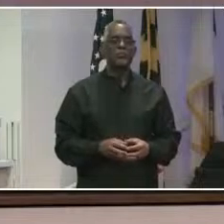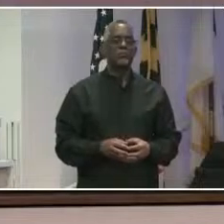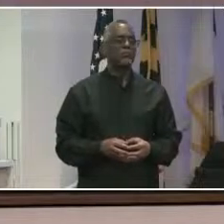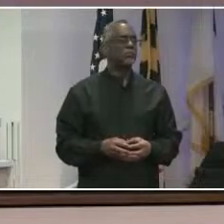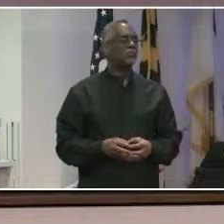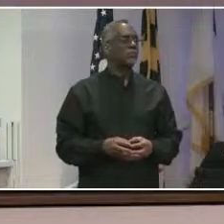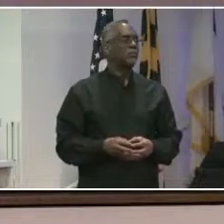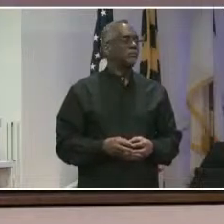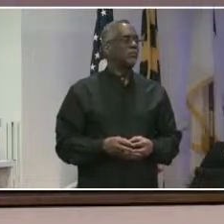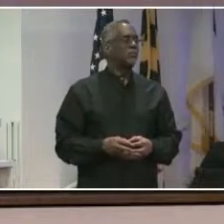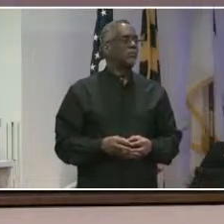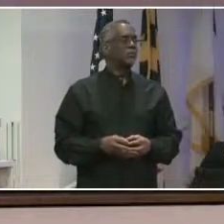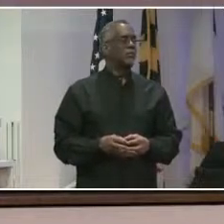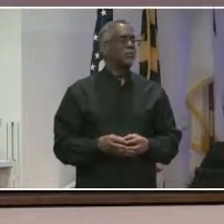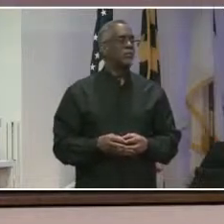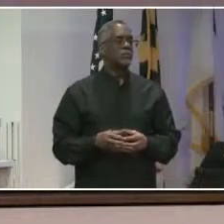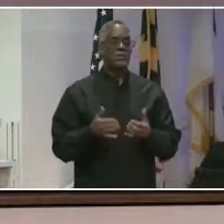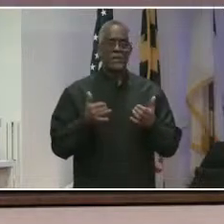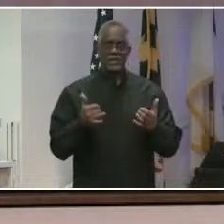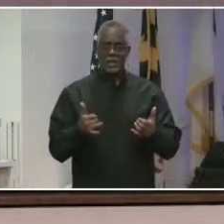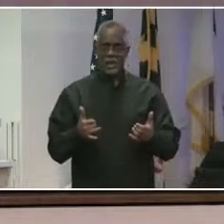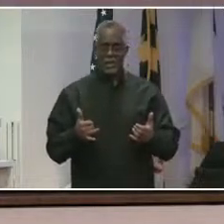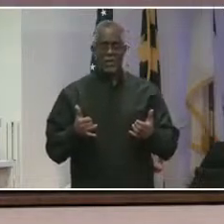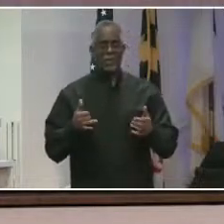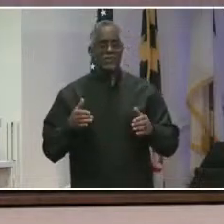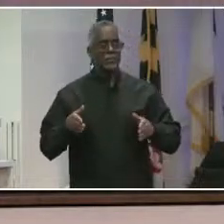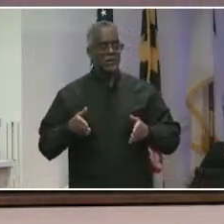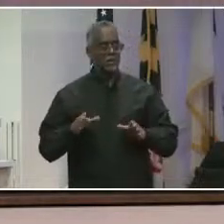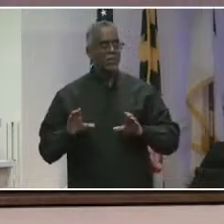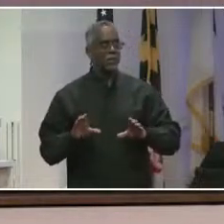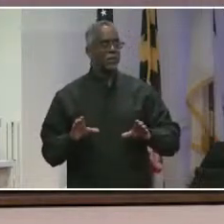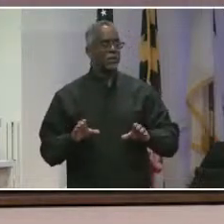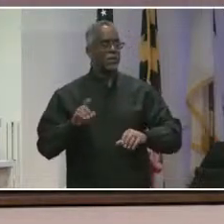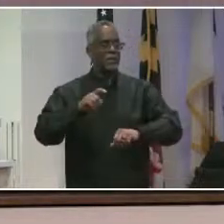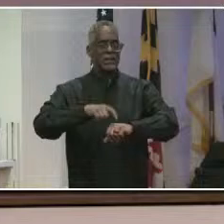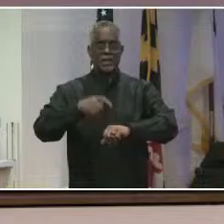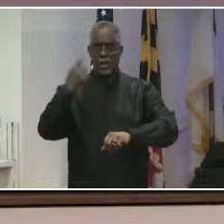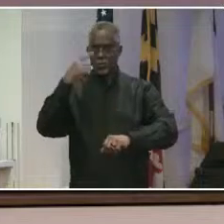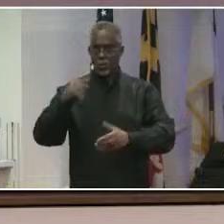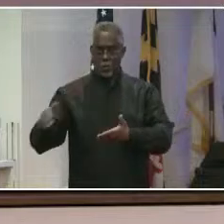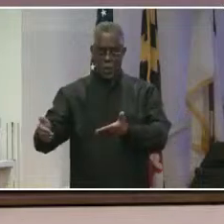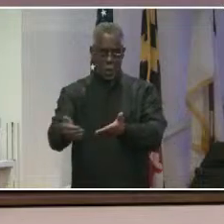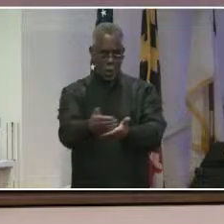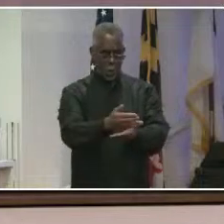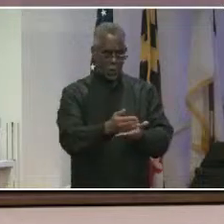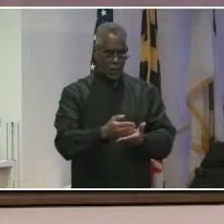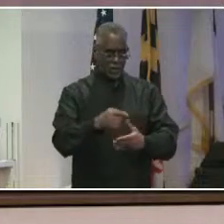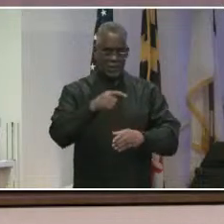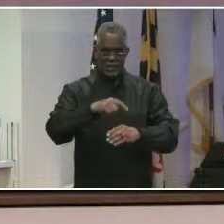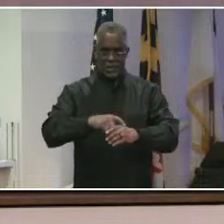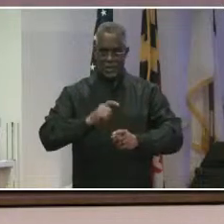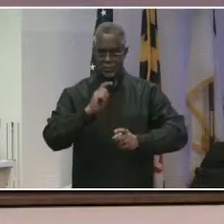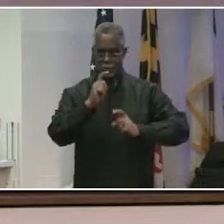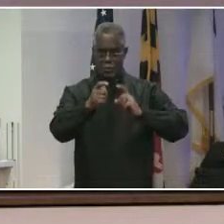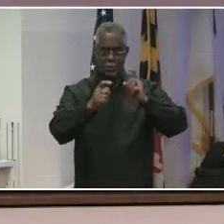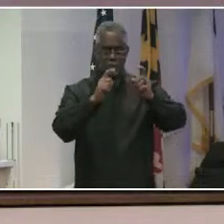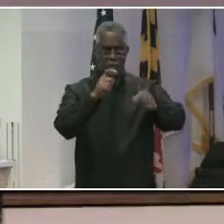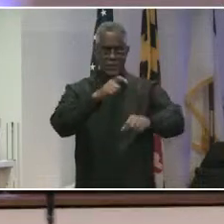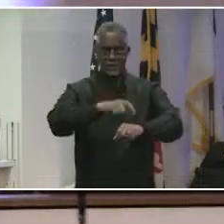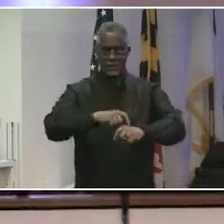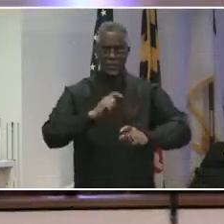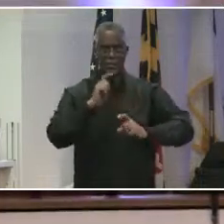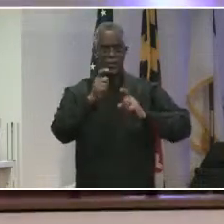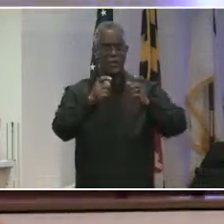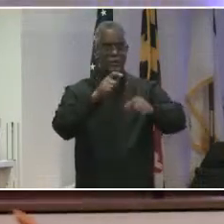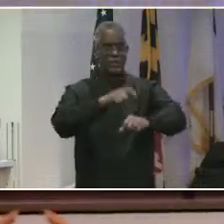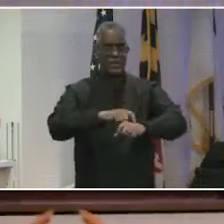Well, let me do it down here. I don't have to go up there. It's time for the offering. It's time to give. It's time to give. It's time to give.